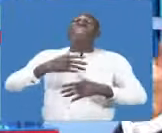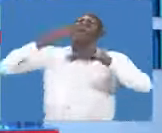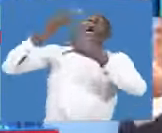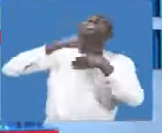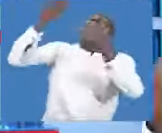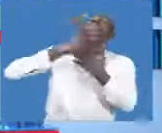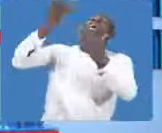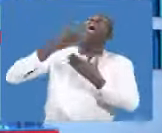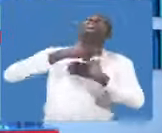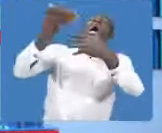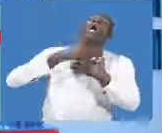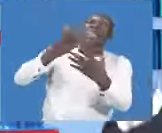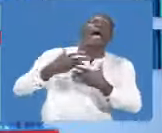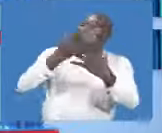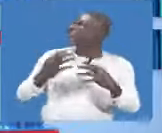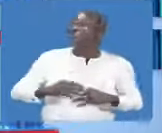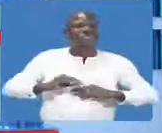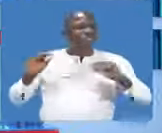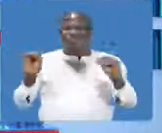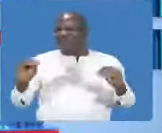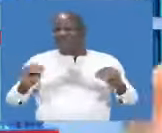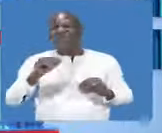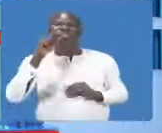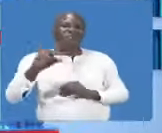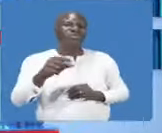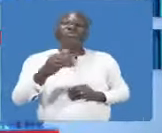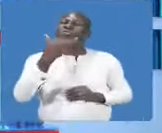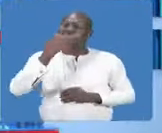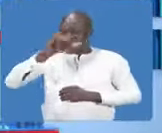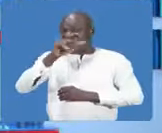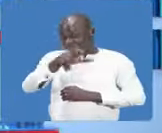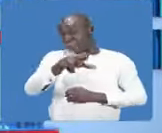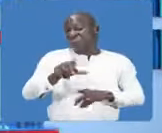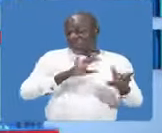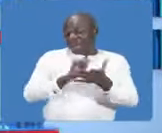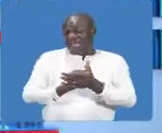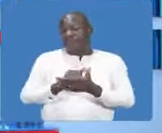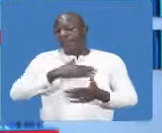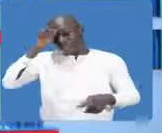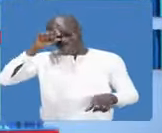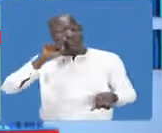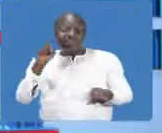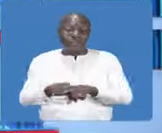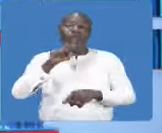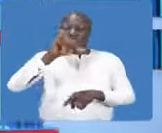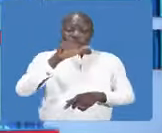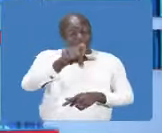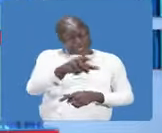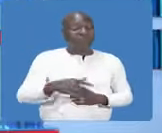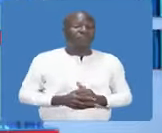yedede yedede na mu yedede ne egbotwene gongongongongo akom ana mu kom e wa so demo oni adofo a wutie me mu kom